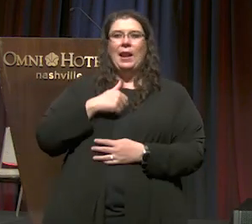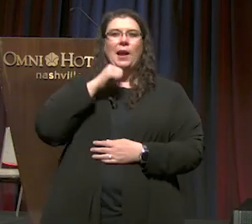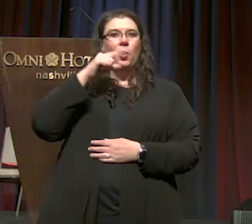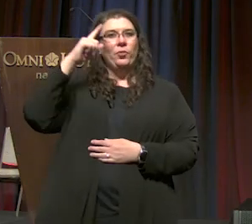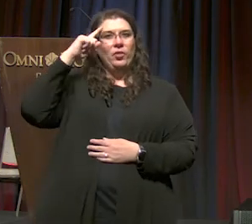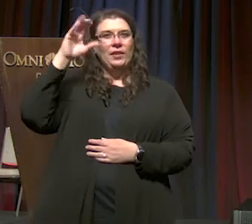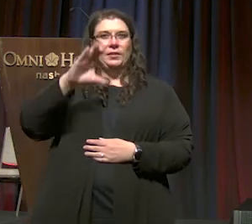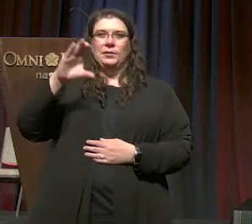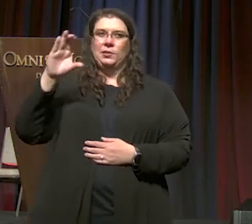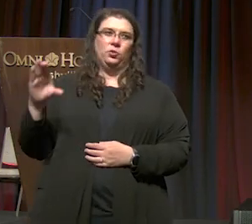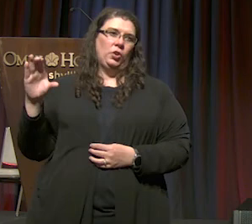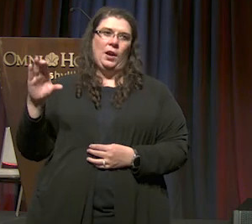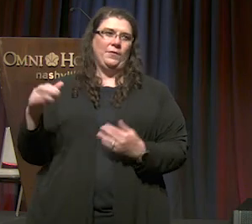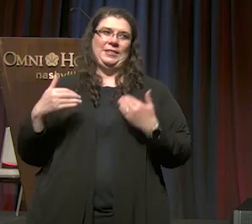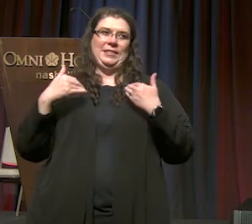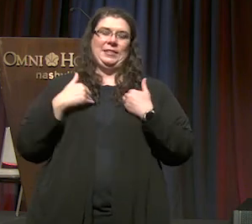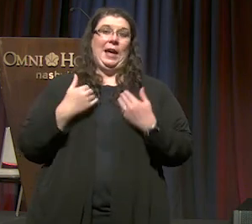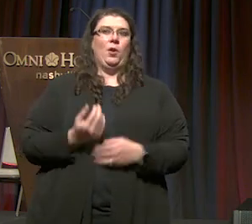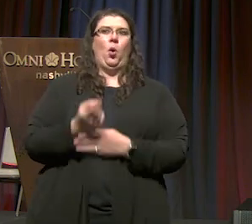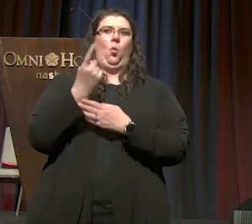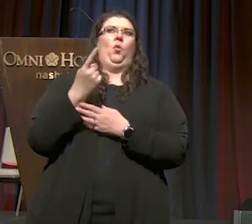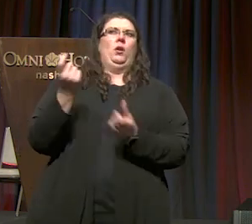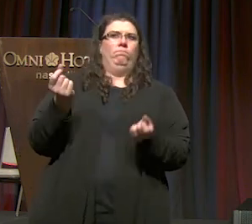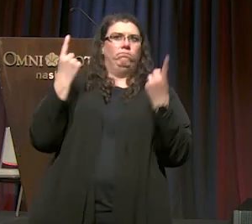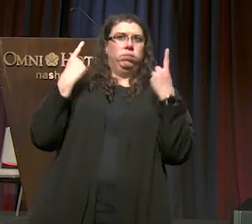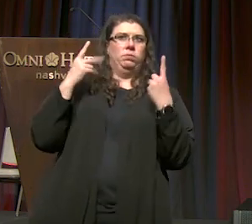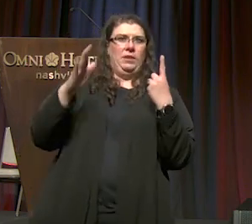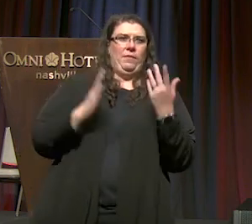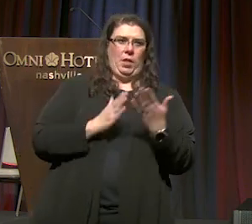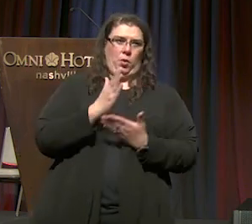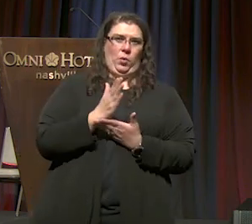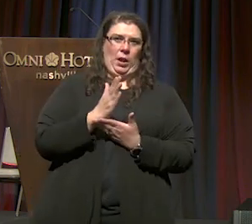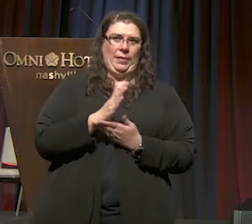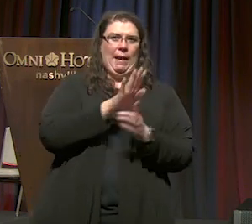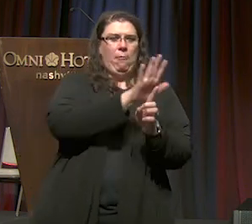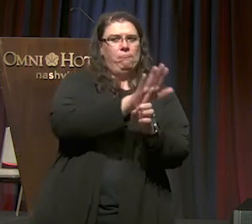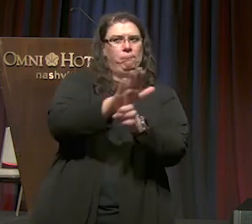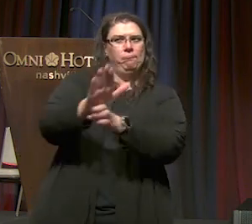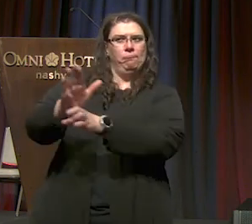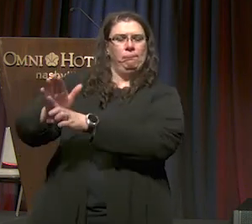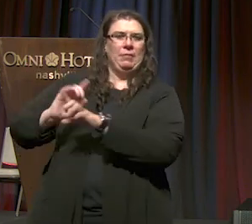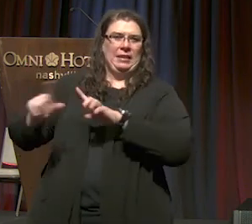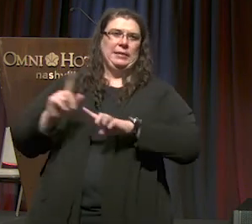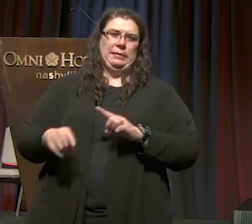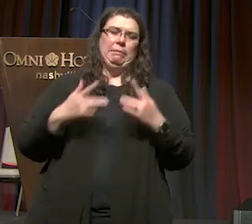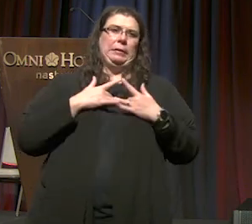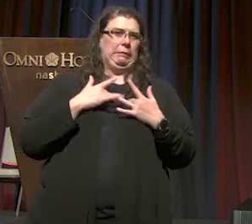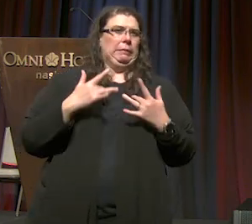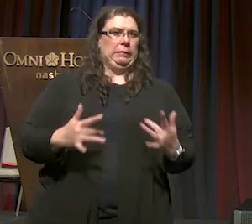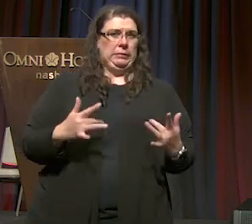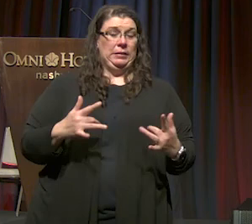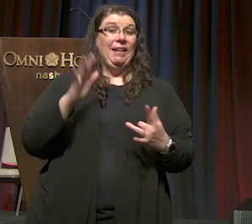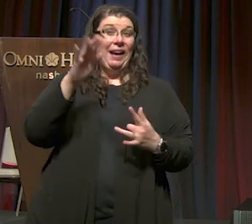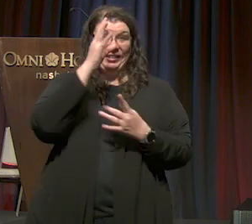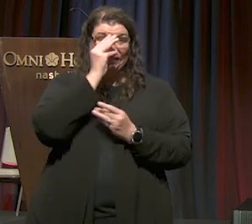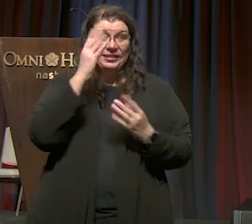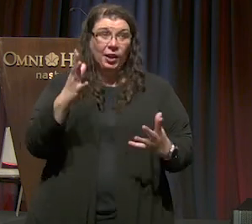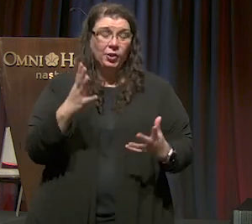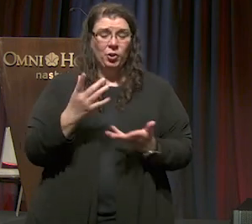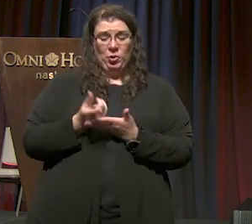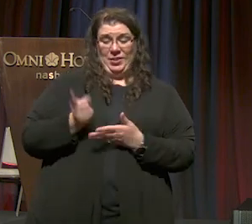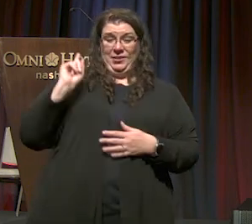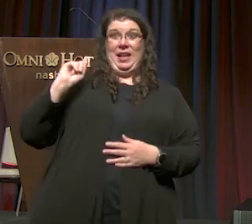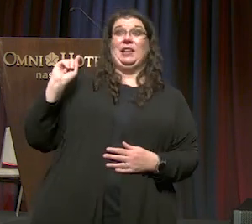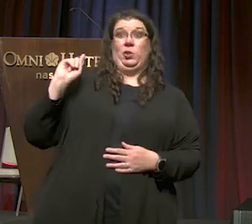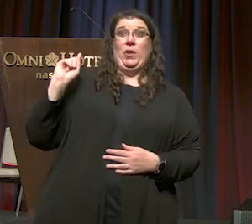central conferences have one interpretation of that right. There are different interpretations of it. I can tell you that just last